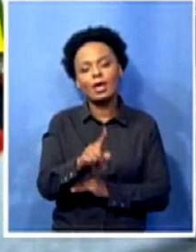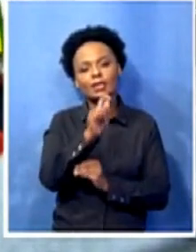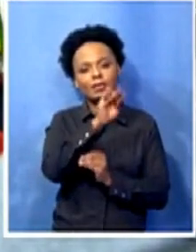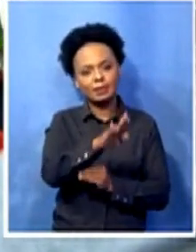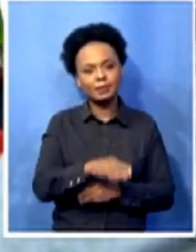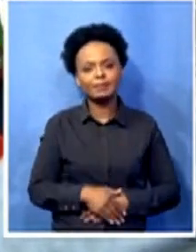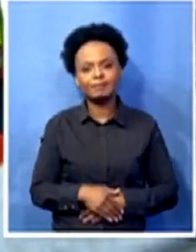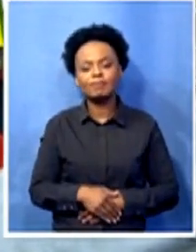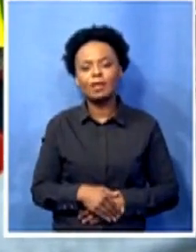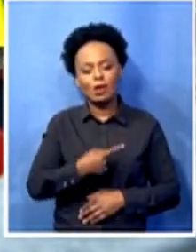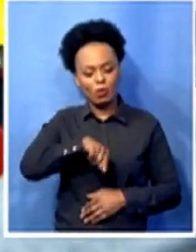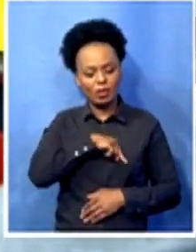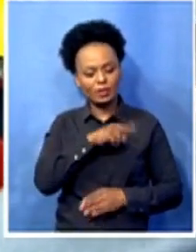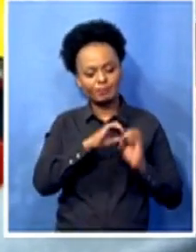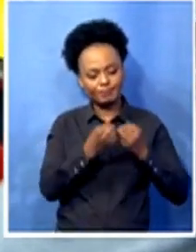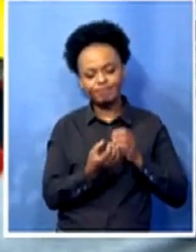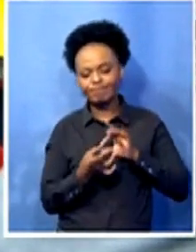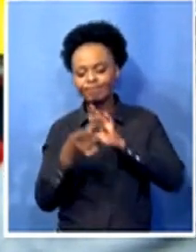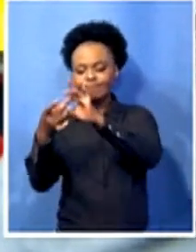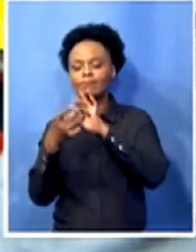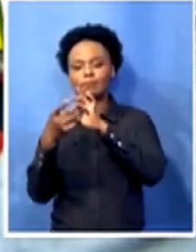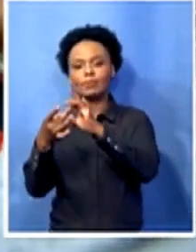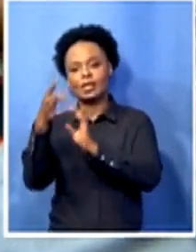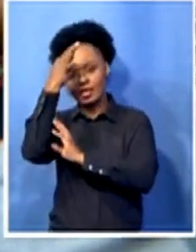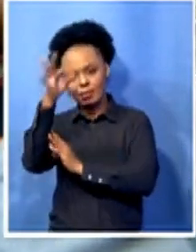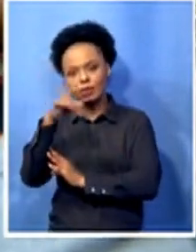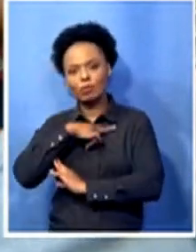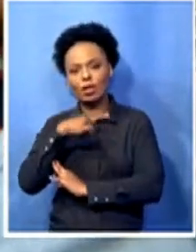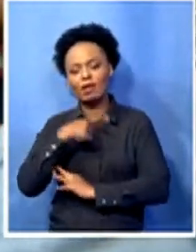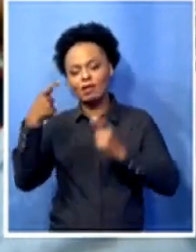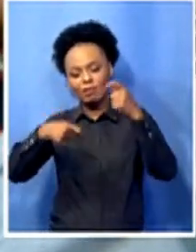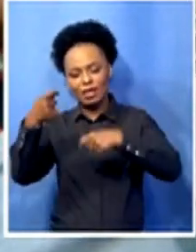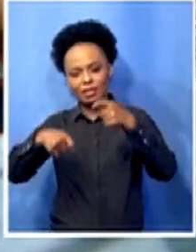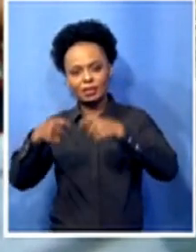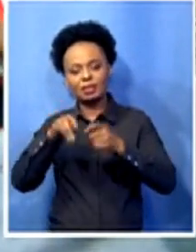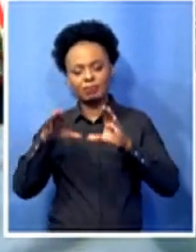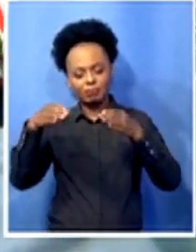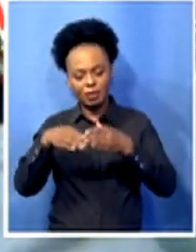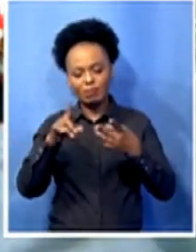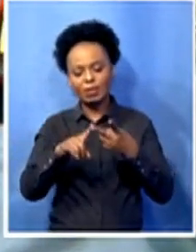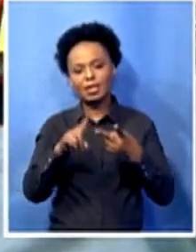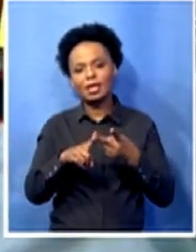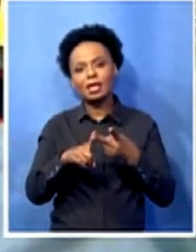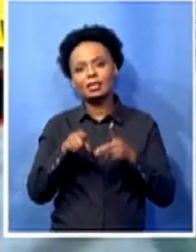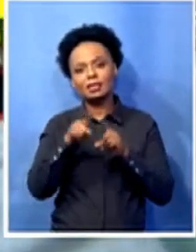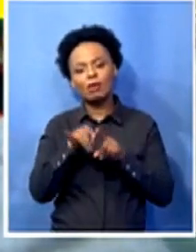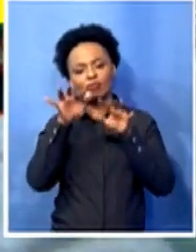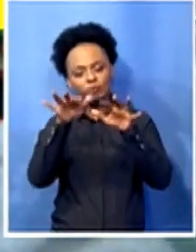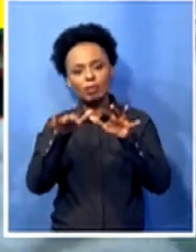funding agencies, partner organizations, civil society, and all stakeholders in order to make